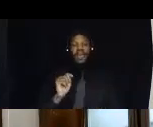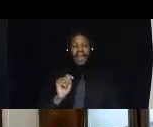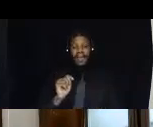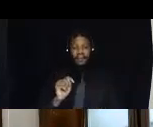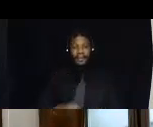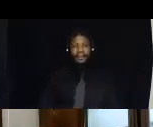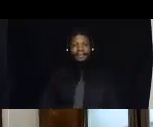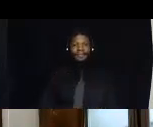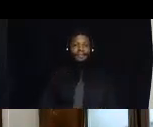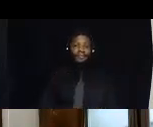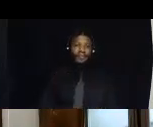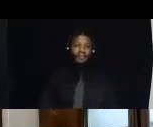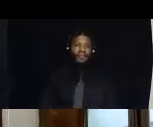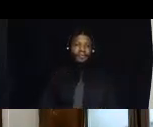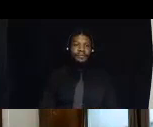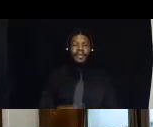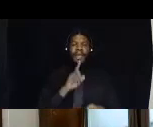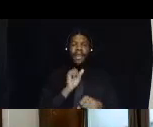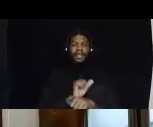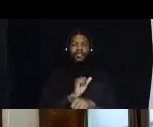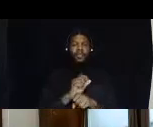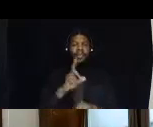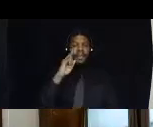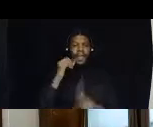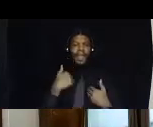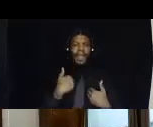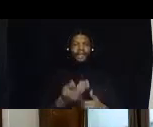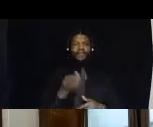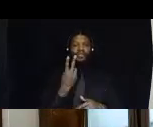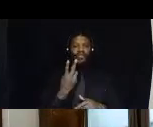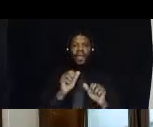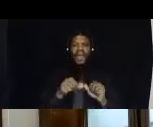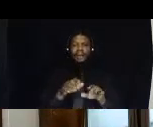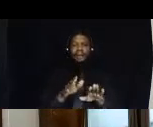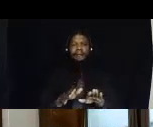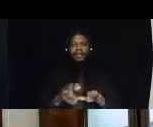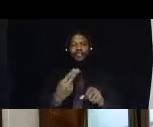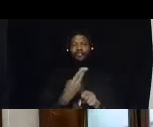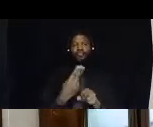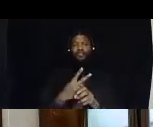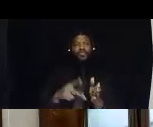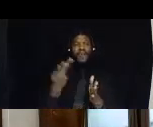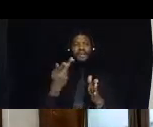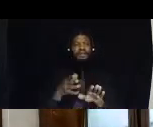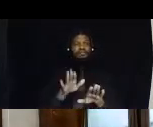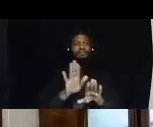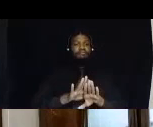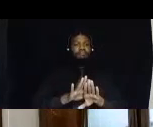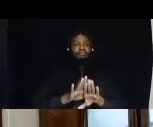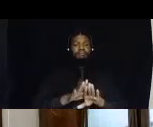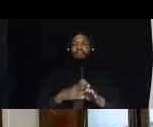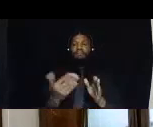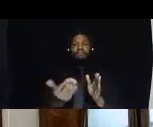And actually, I think I have two of that one, so I could use it twice. You can think about